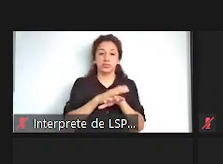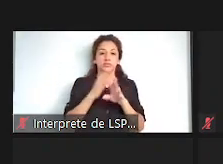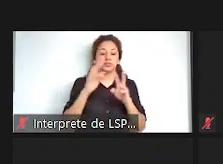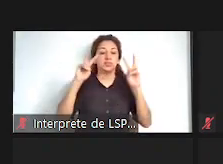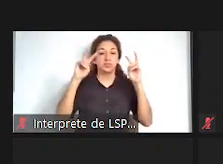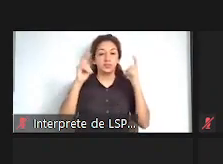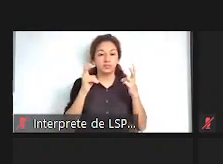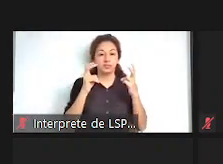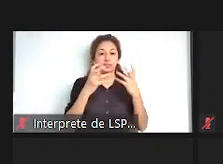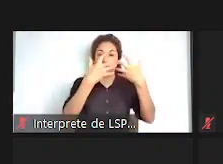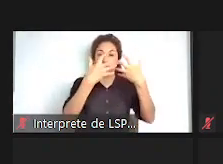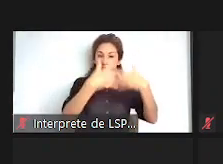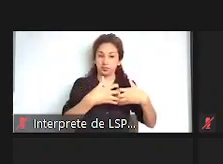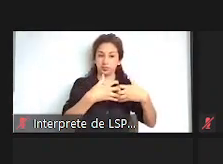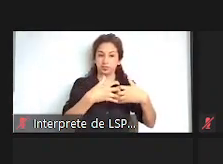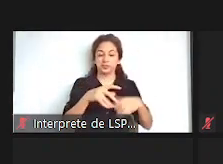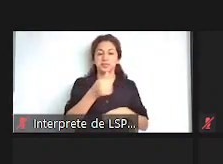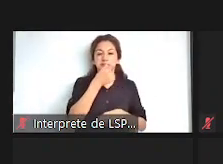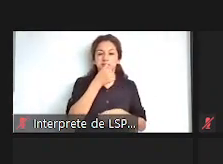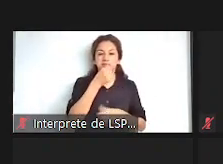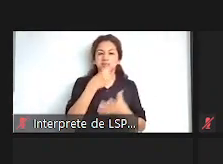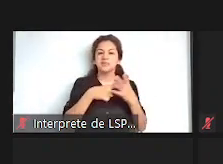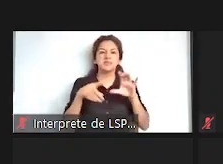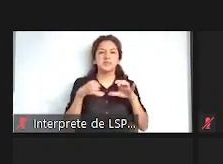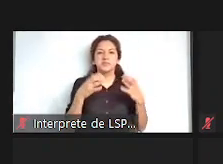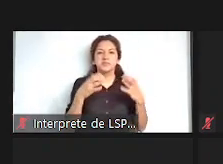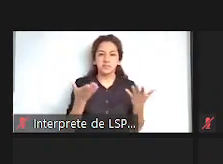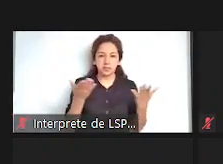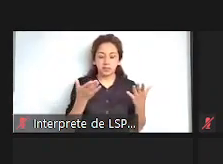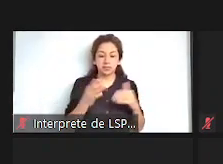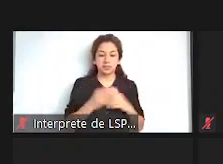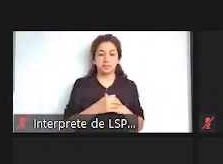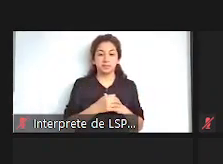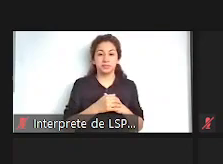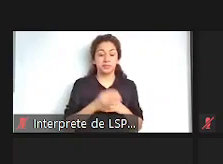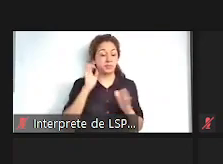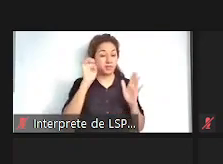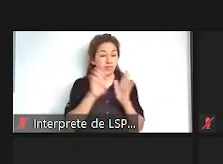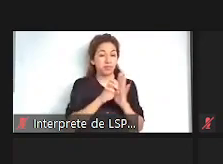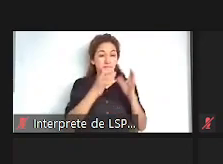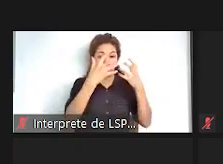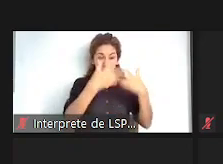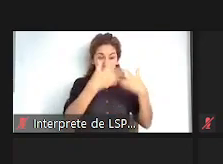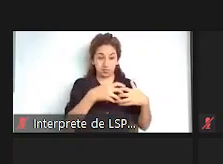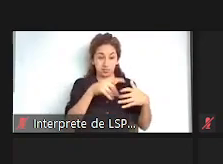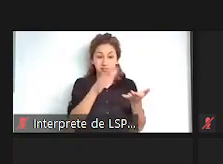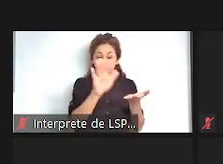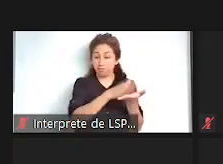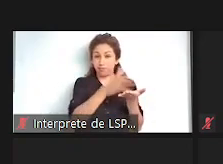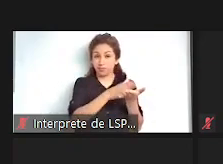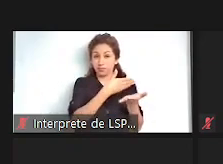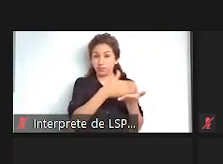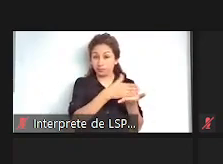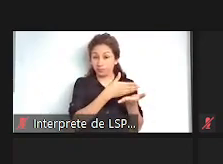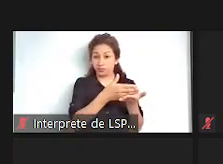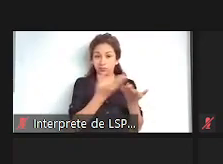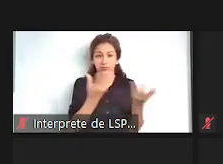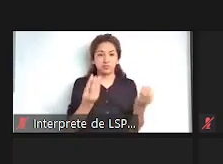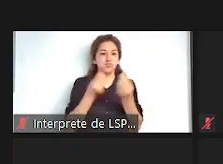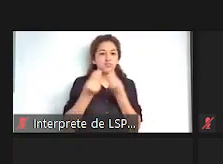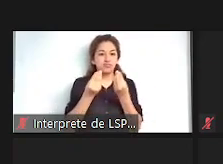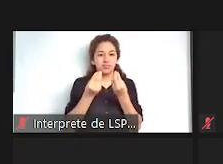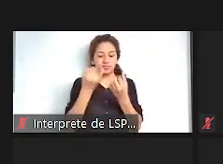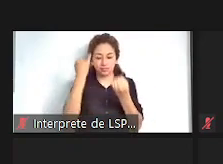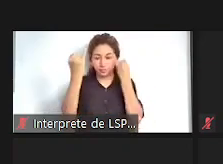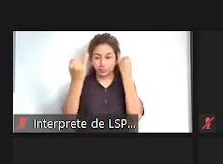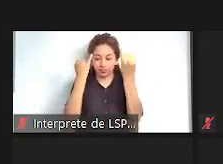sector the role of the private business that without the private sector we would not have